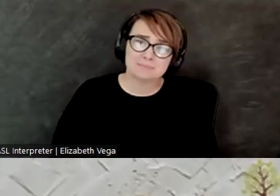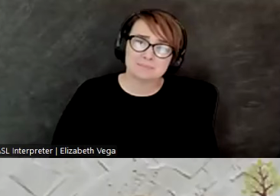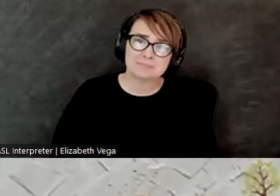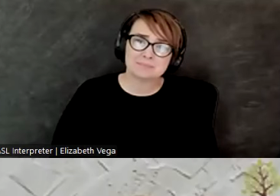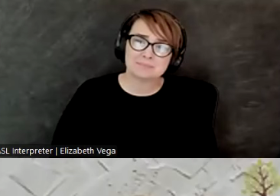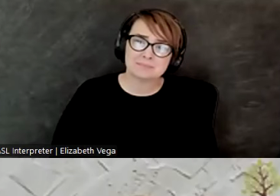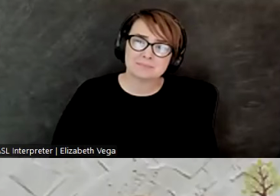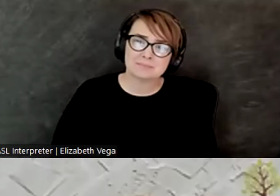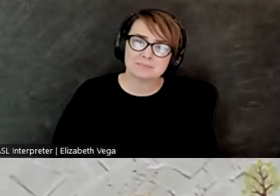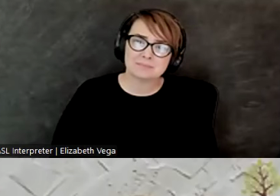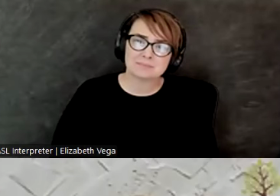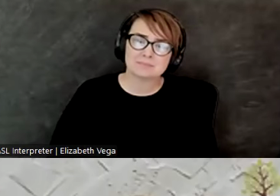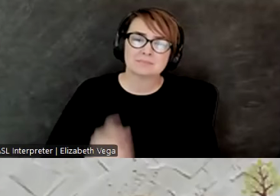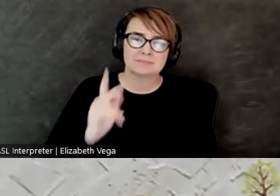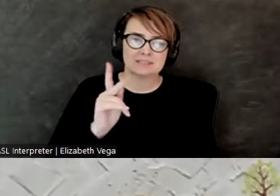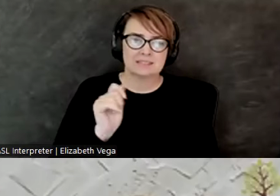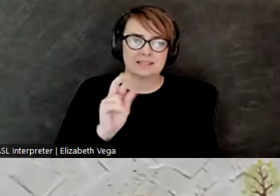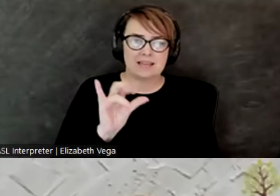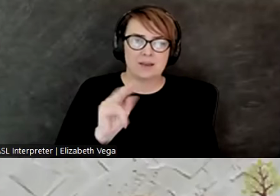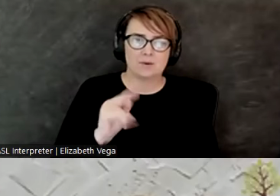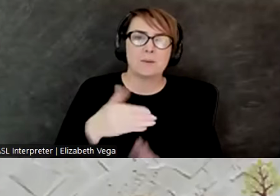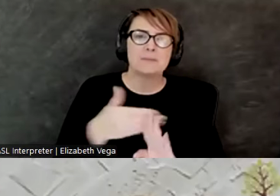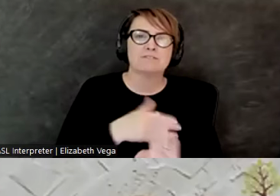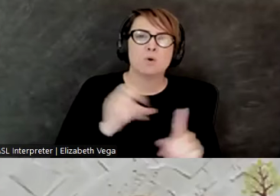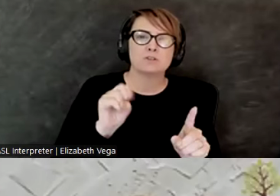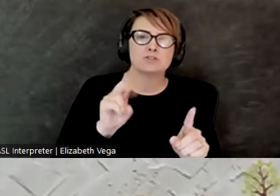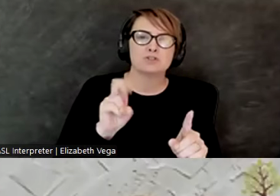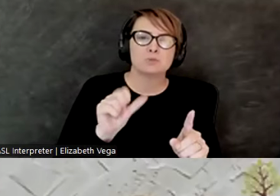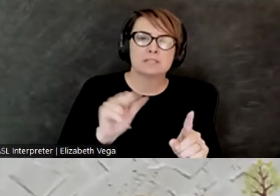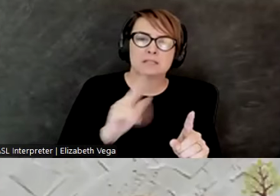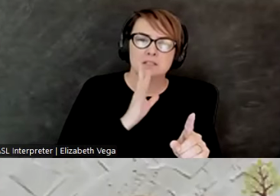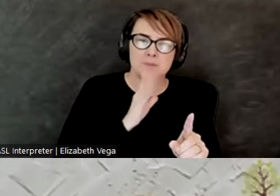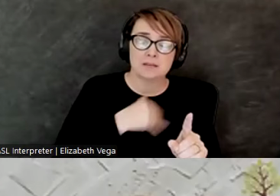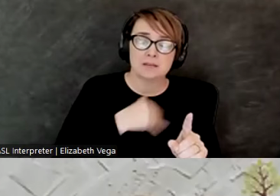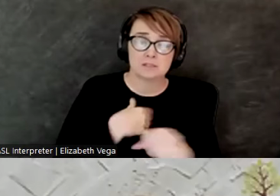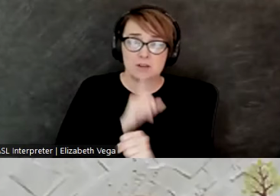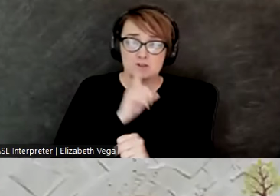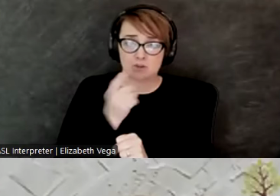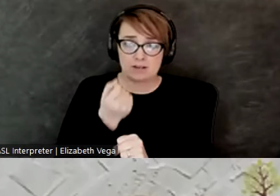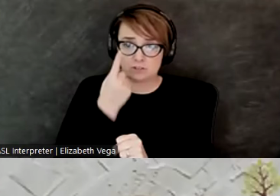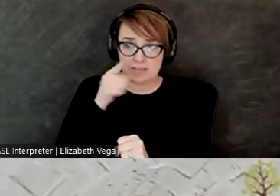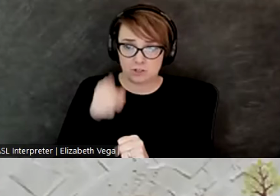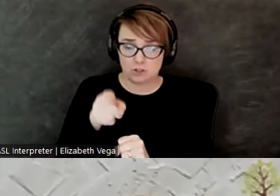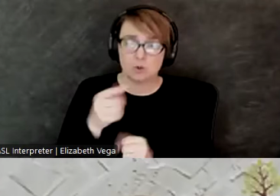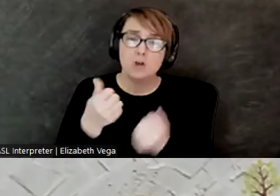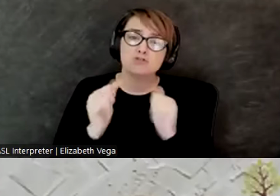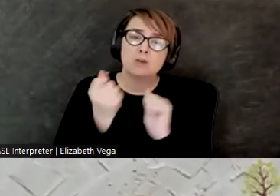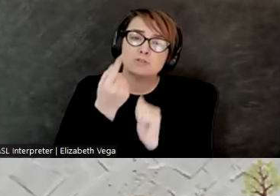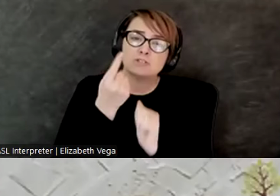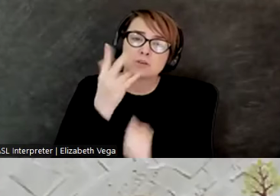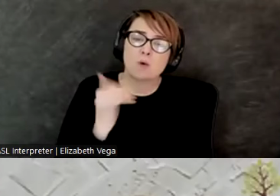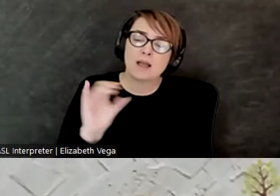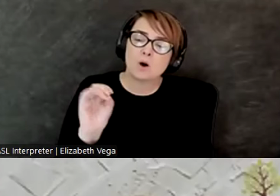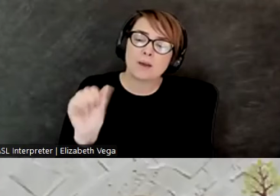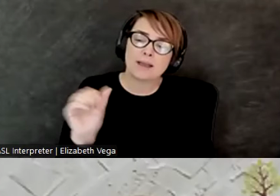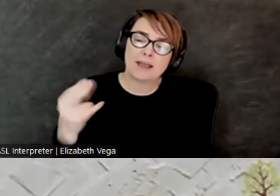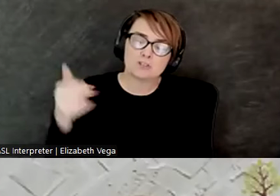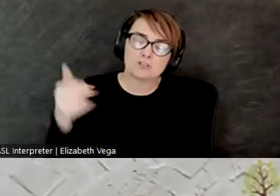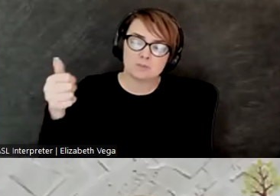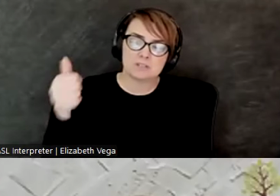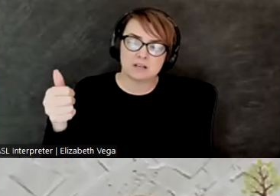So just to make sure I'm clear, I think before we turn to Susan, that in other words, trying to understand why OH would not be in a position to